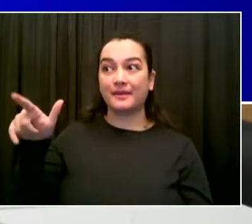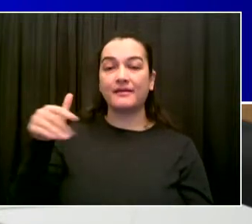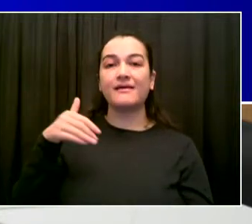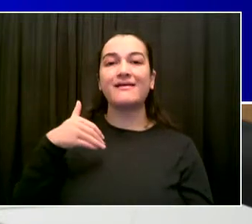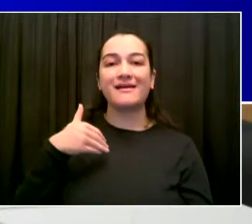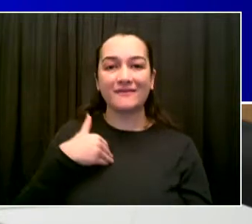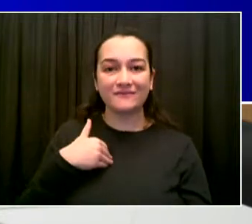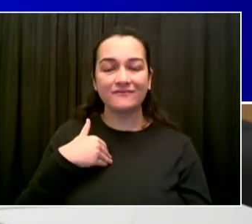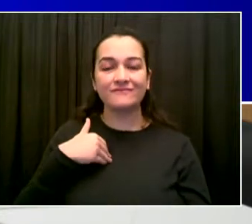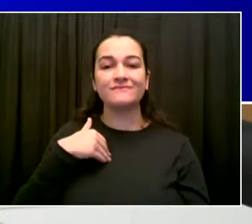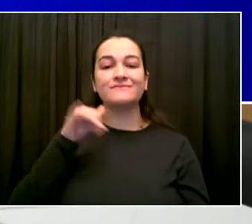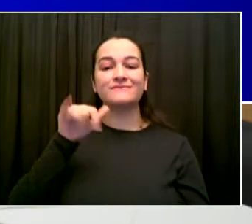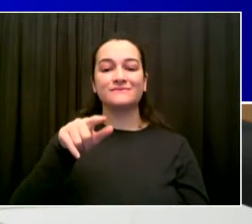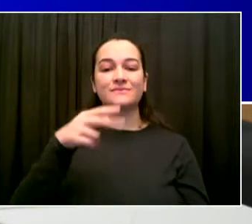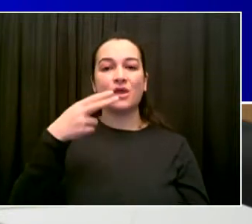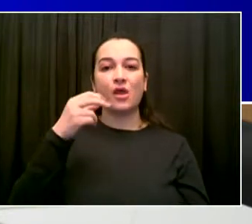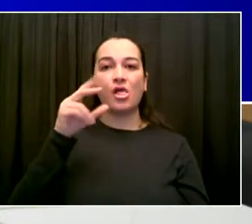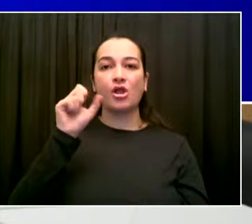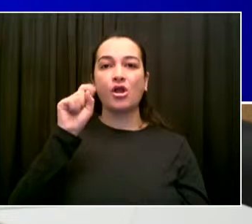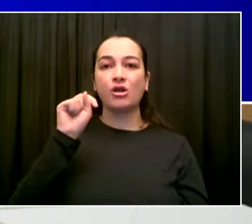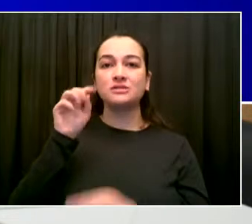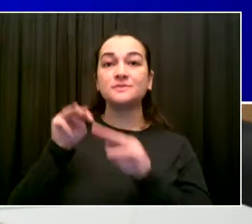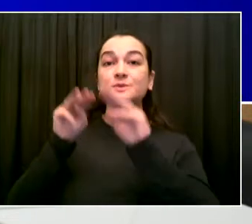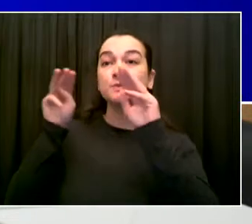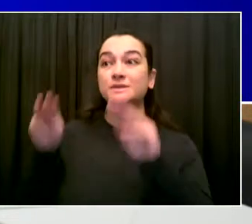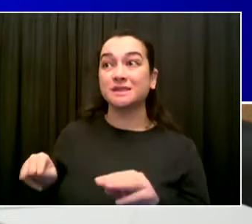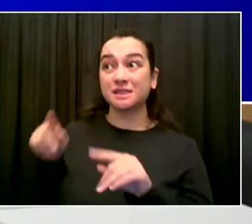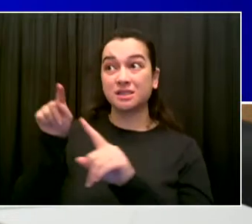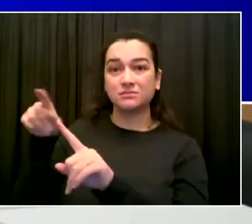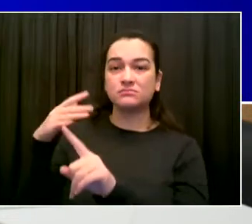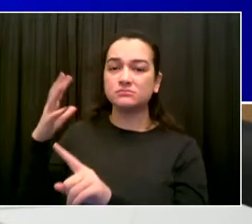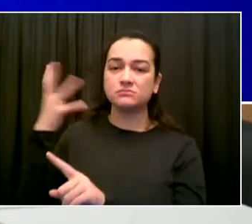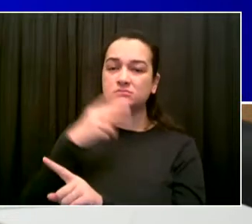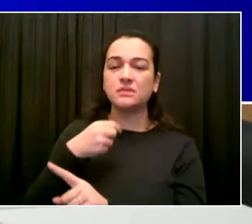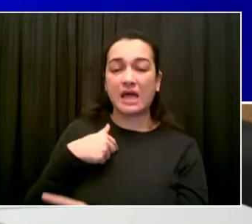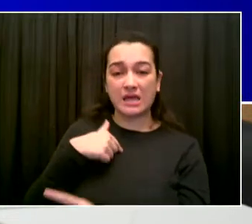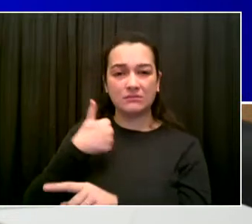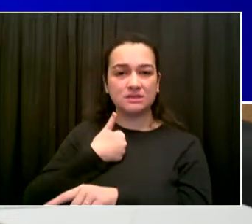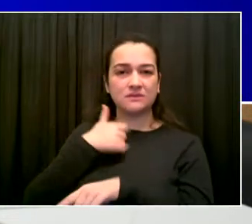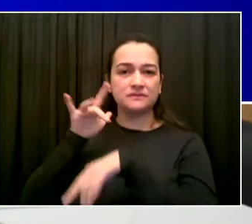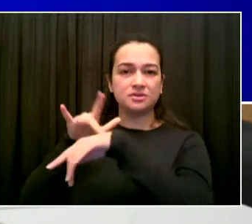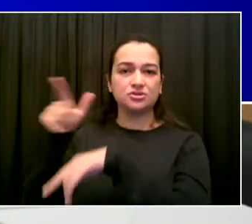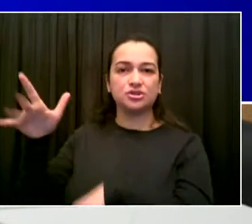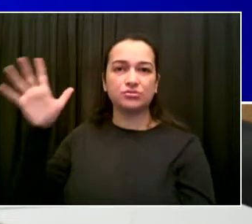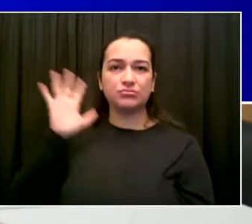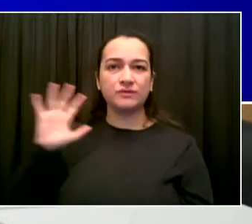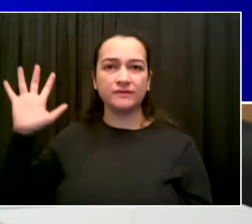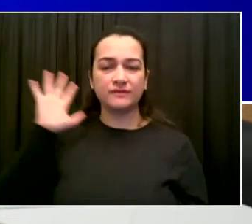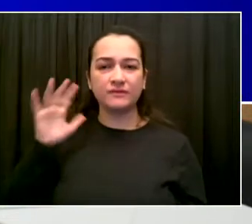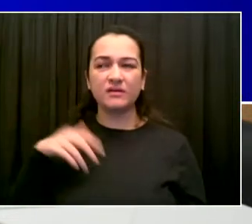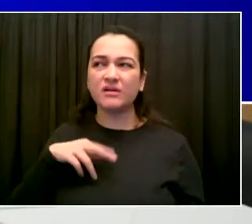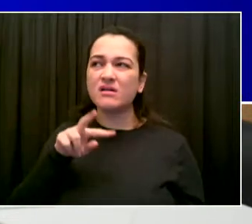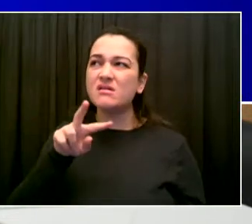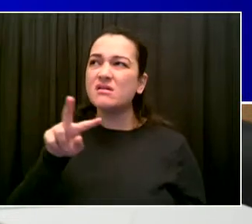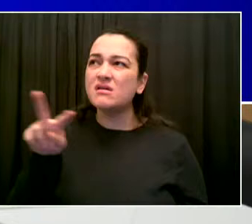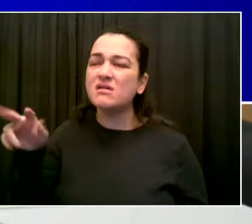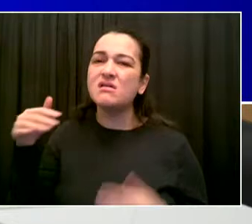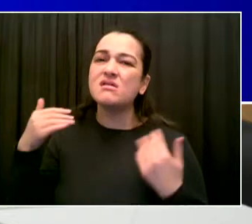much anti-Semitism is still way too strong in this country and in this world, how much we have to be